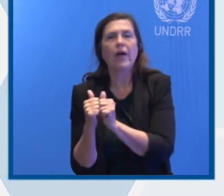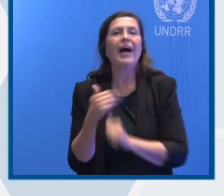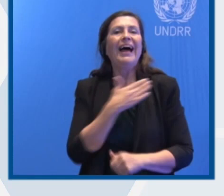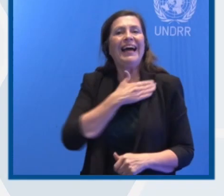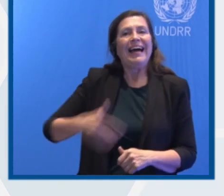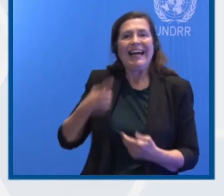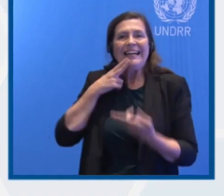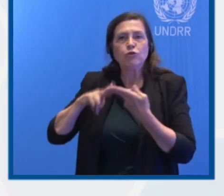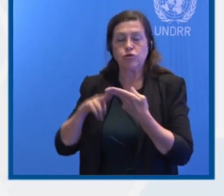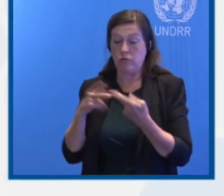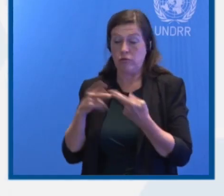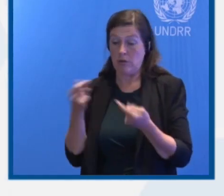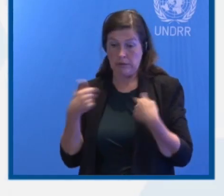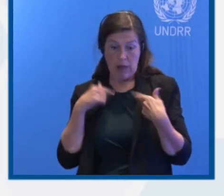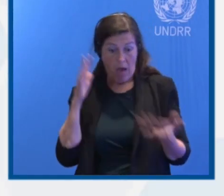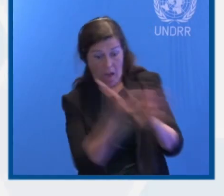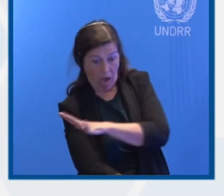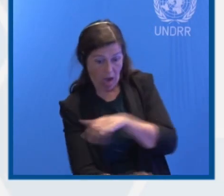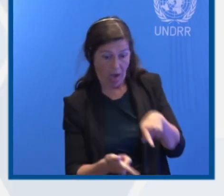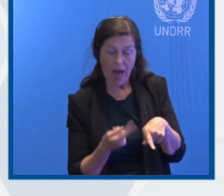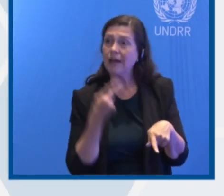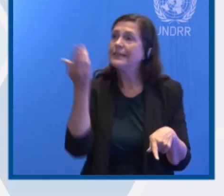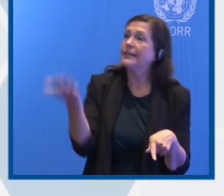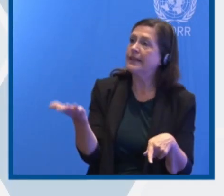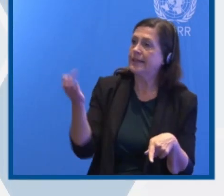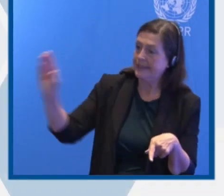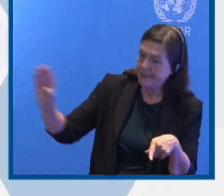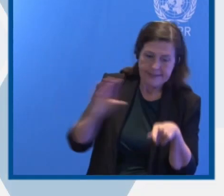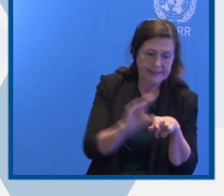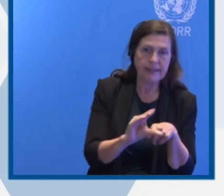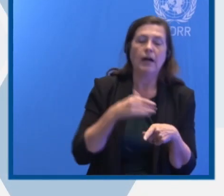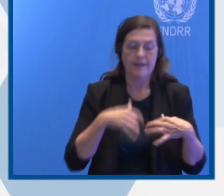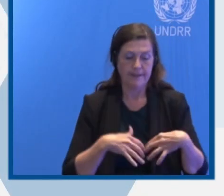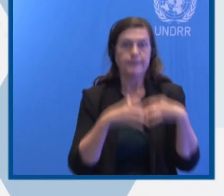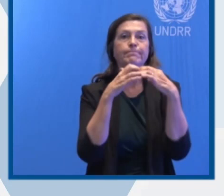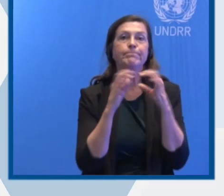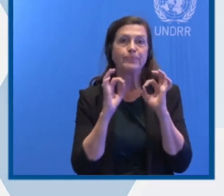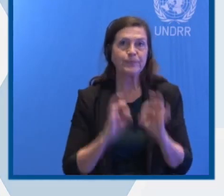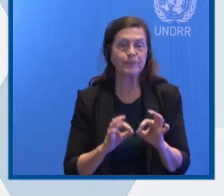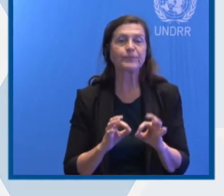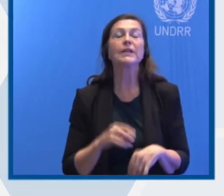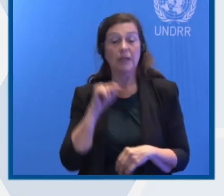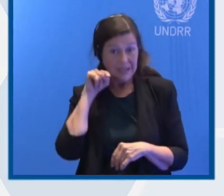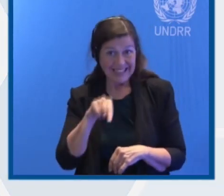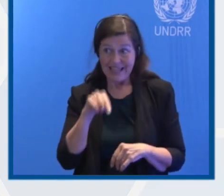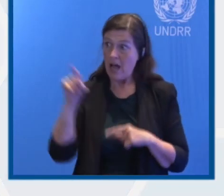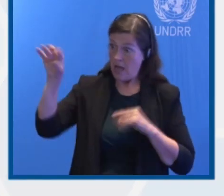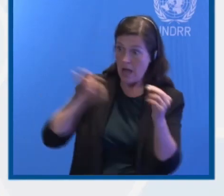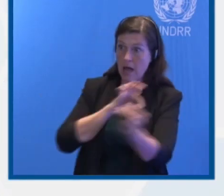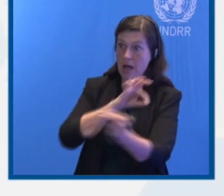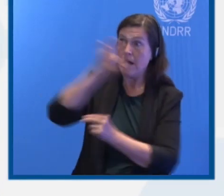and white storm in recent years in Poland has shown the importance of data